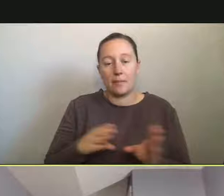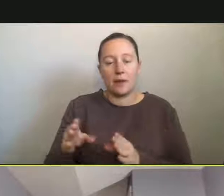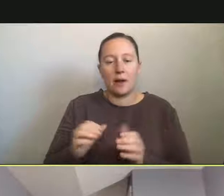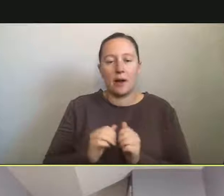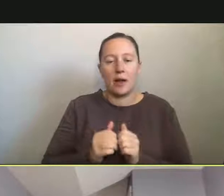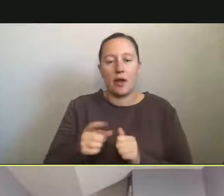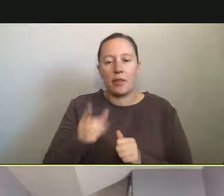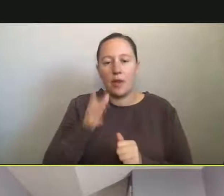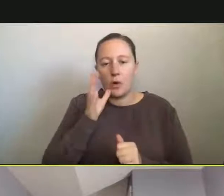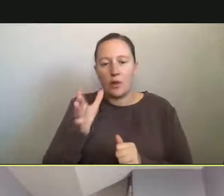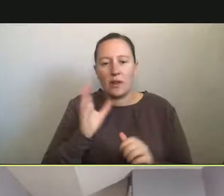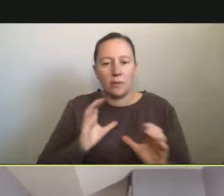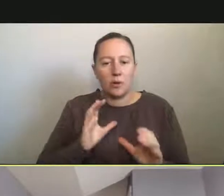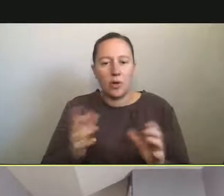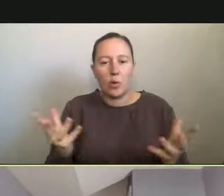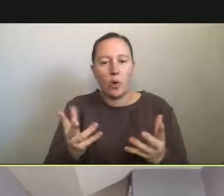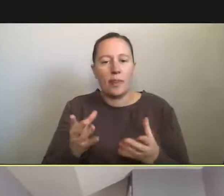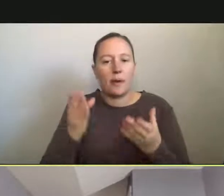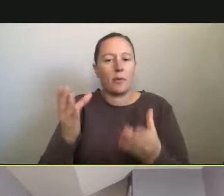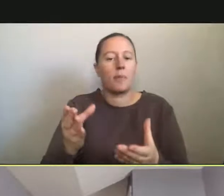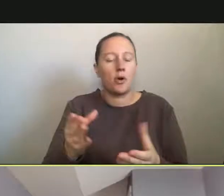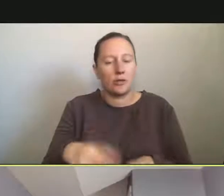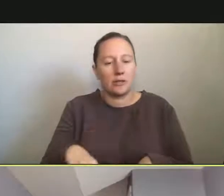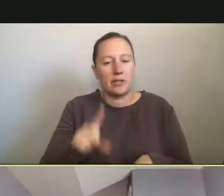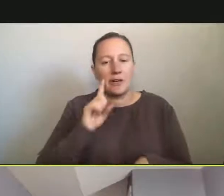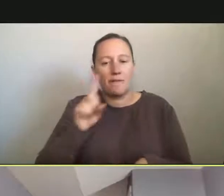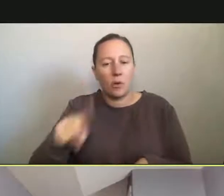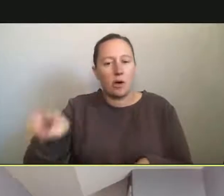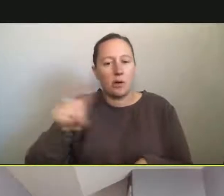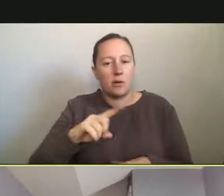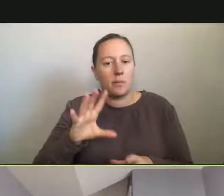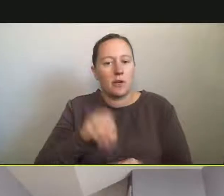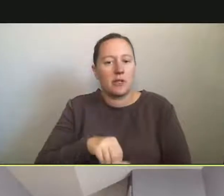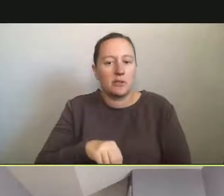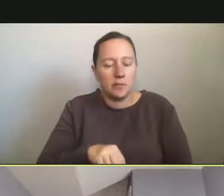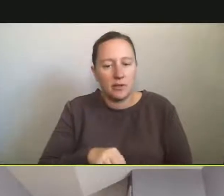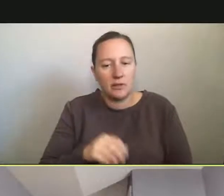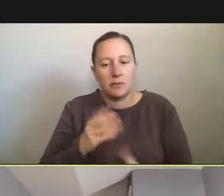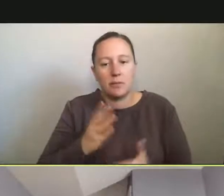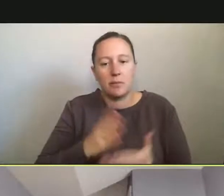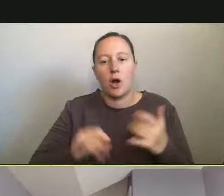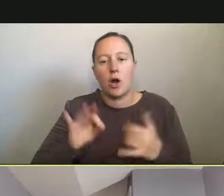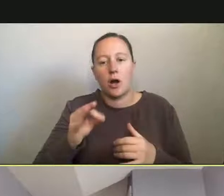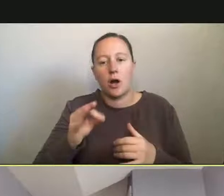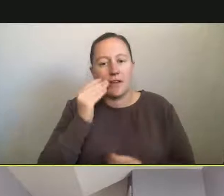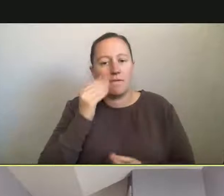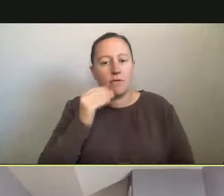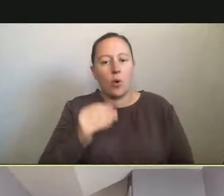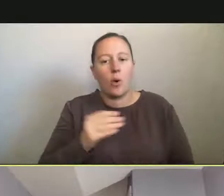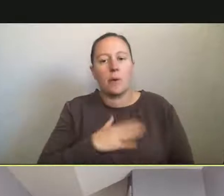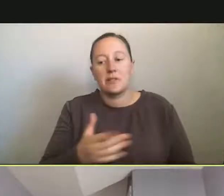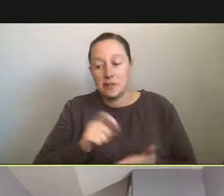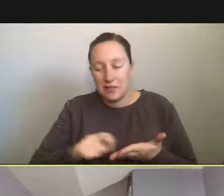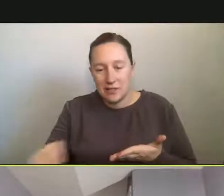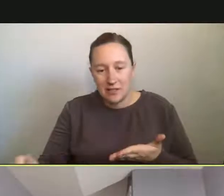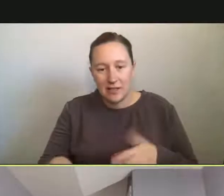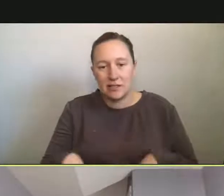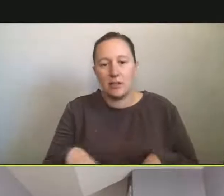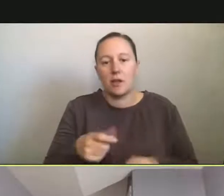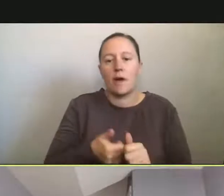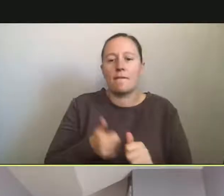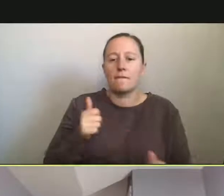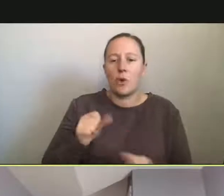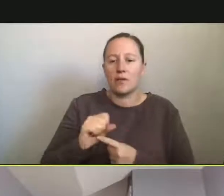communicate what they're proposing to research participants as part of the informed consent process, with the goal of avoiding situations